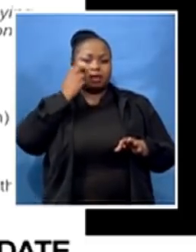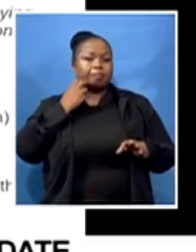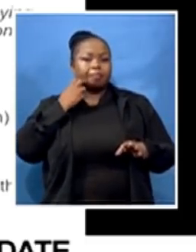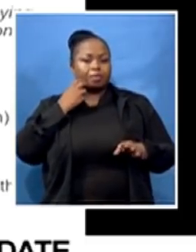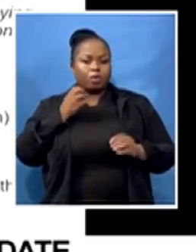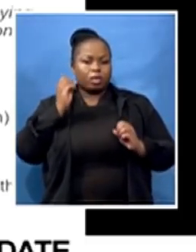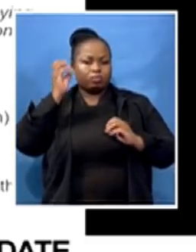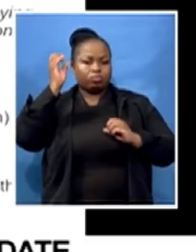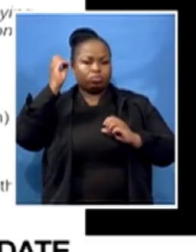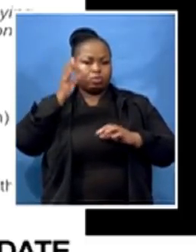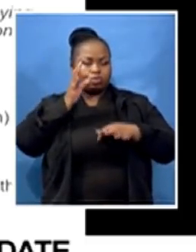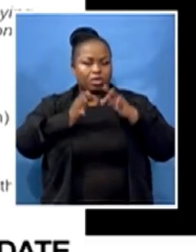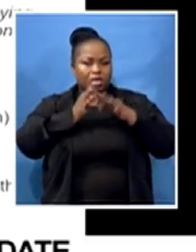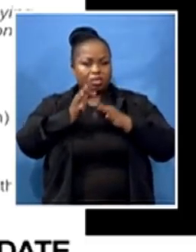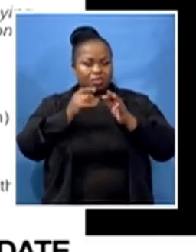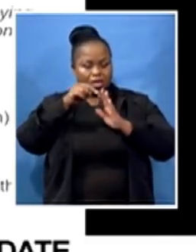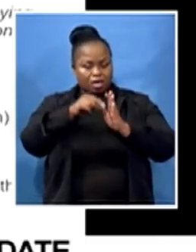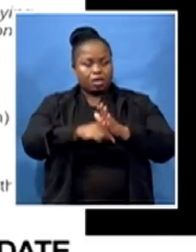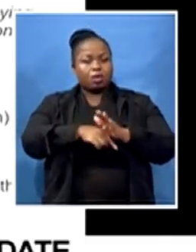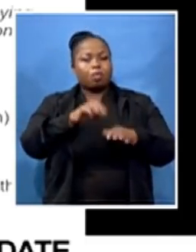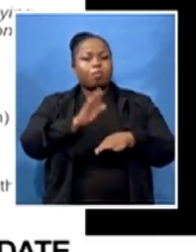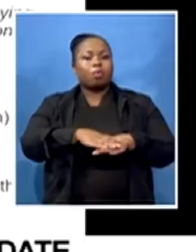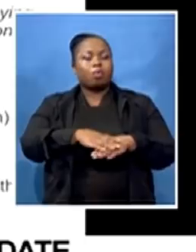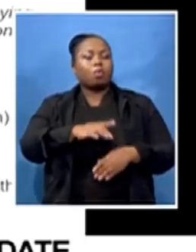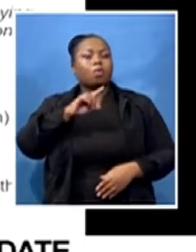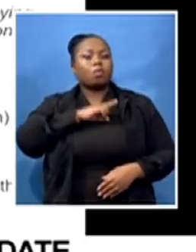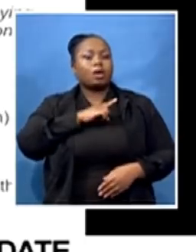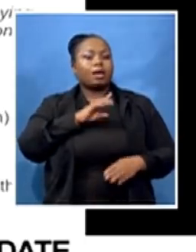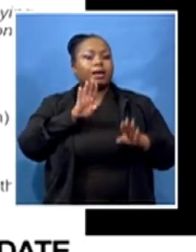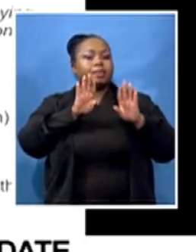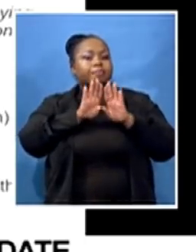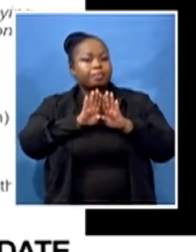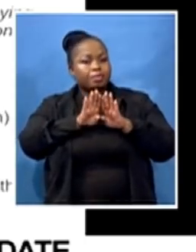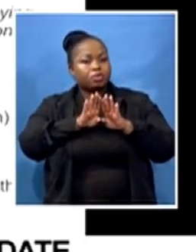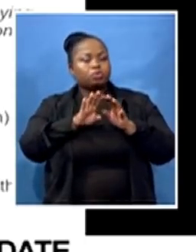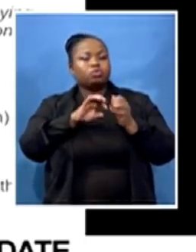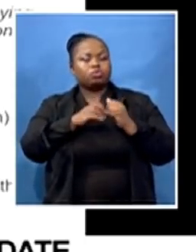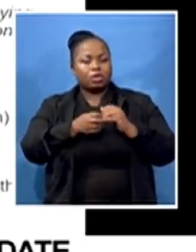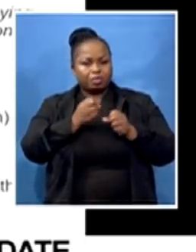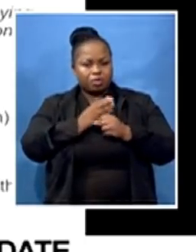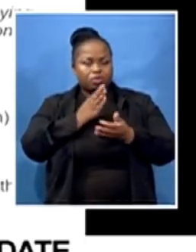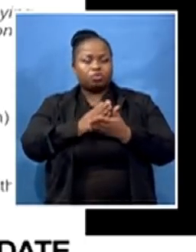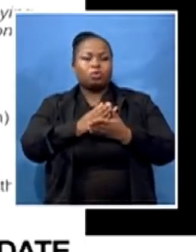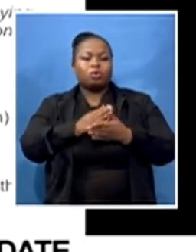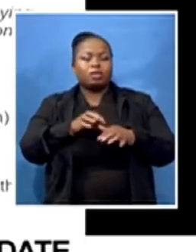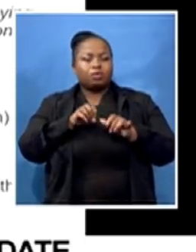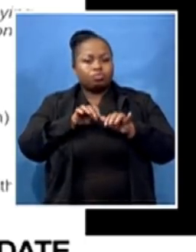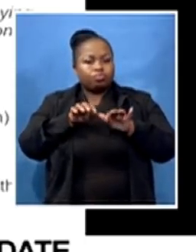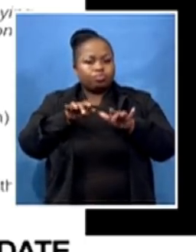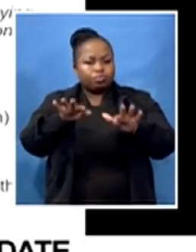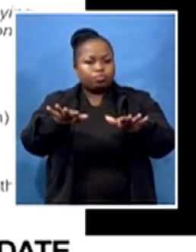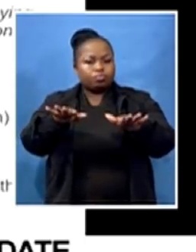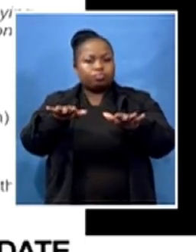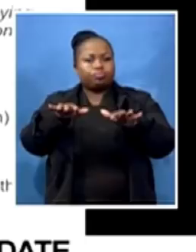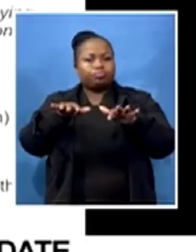achieve the slowing of the spread, flattening of the curve, and making sure that we do not have